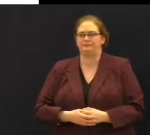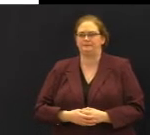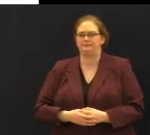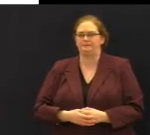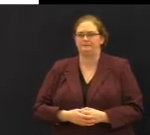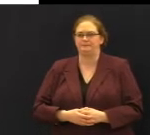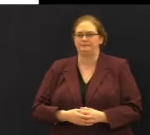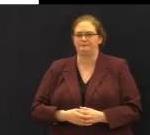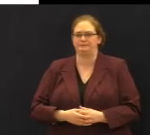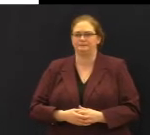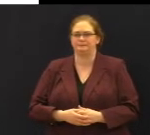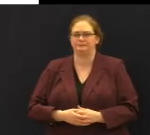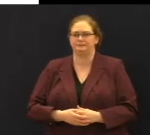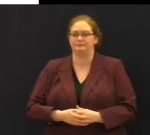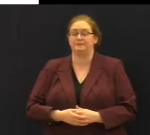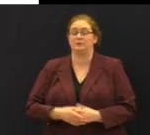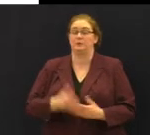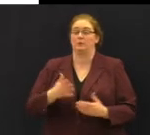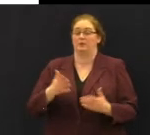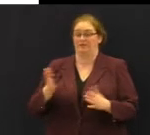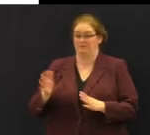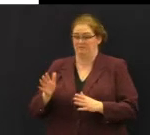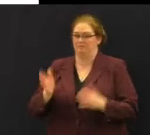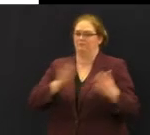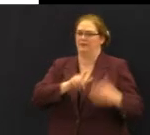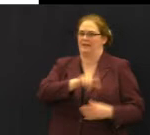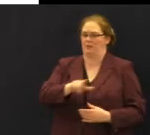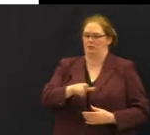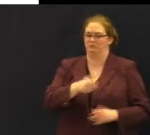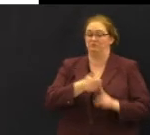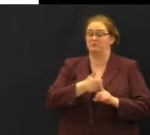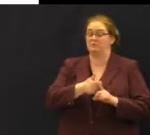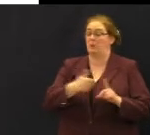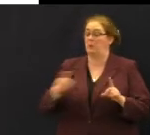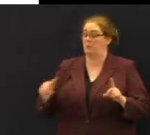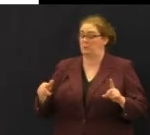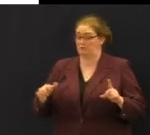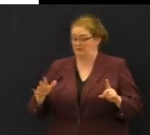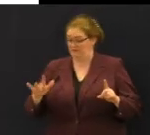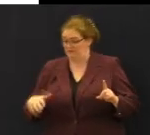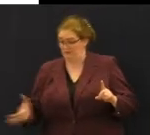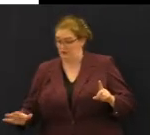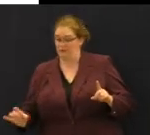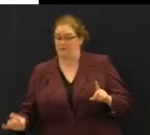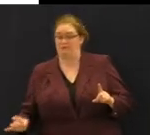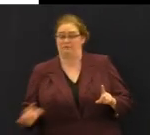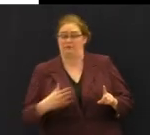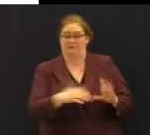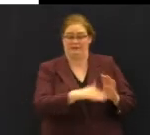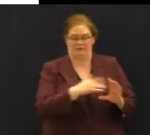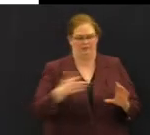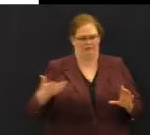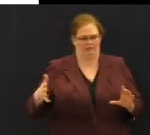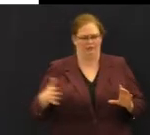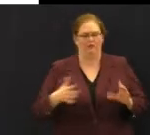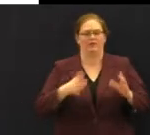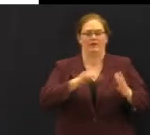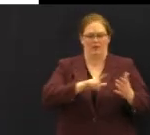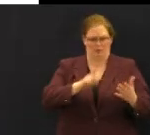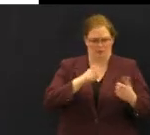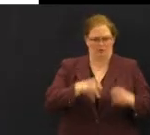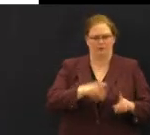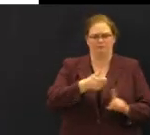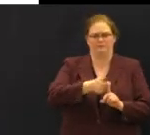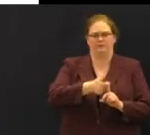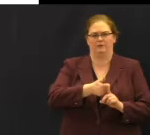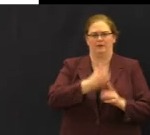Here's the BERA application for landlords. If a landlord receives an email invitation as a result of a tenant having first completed an application, there's an opportunity to